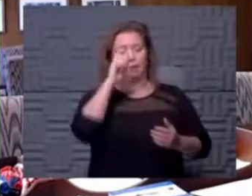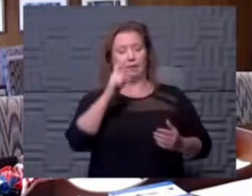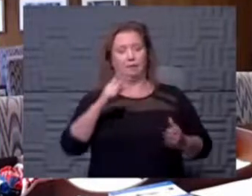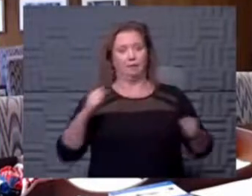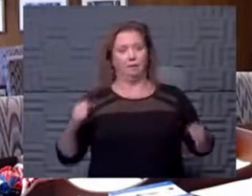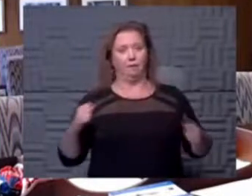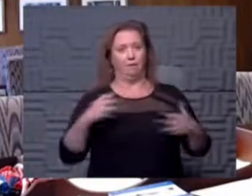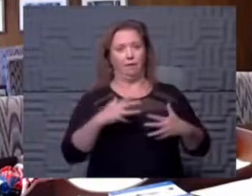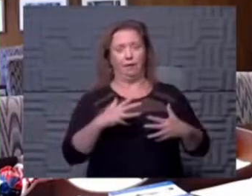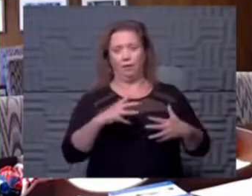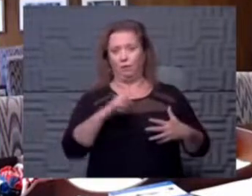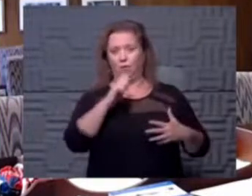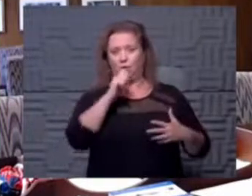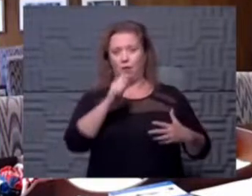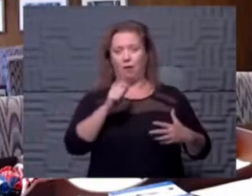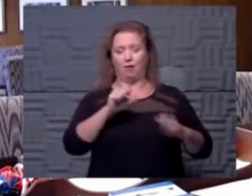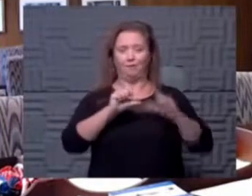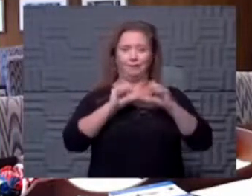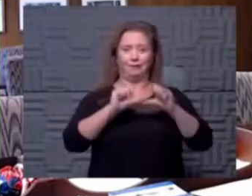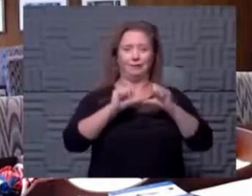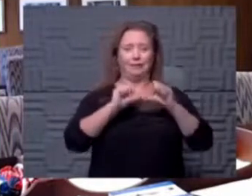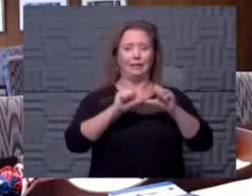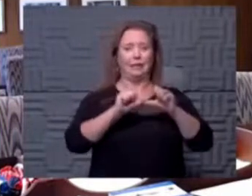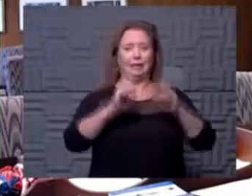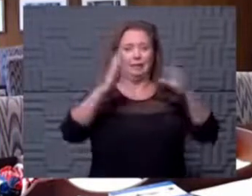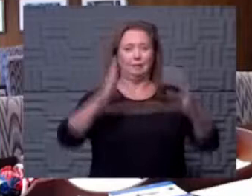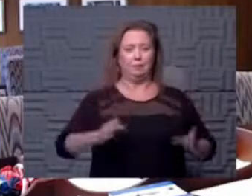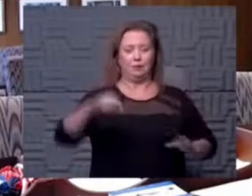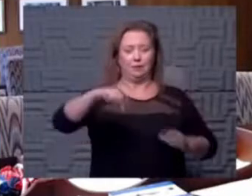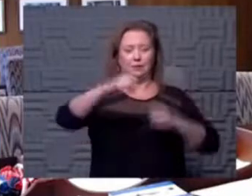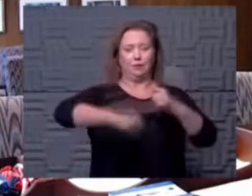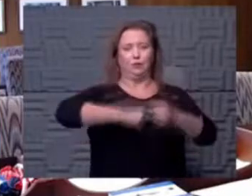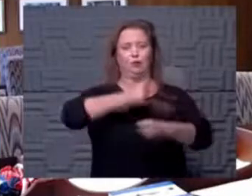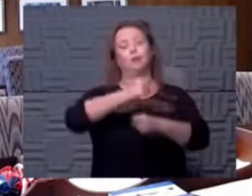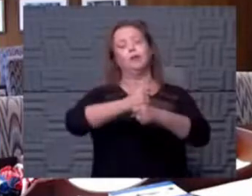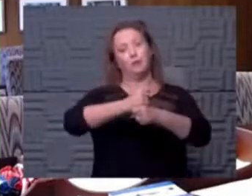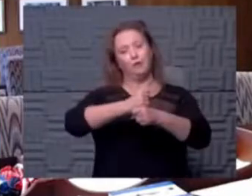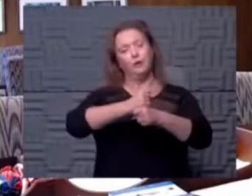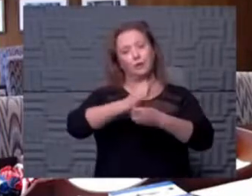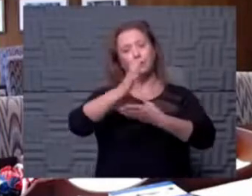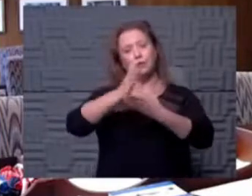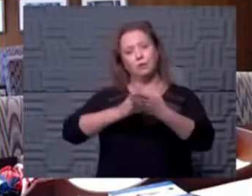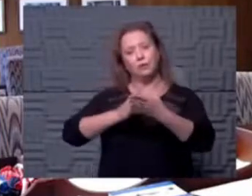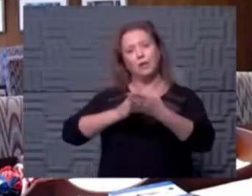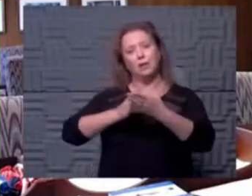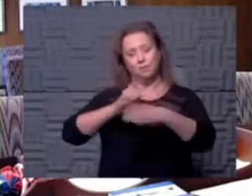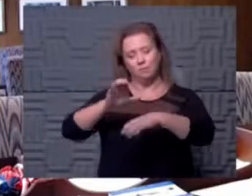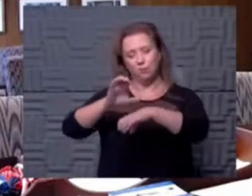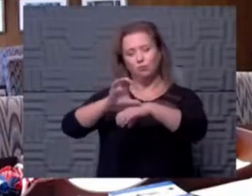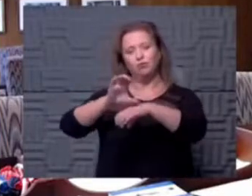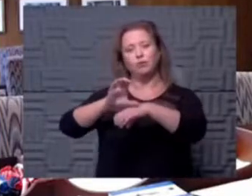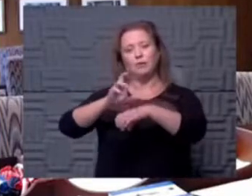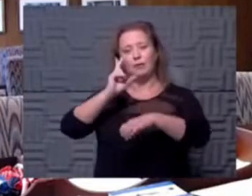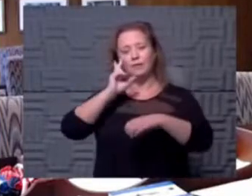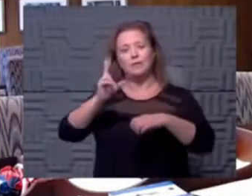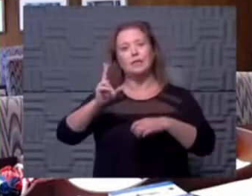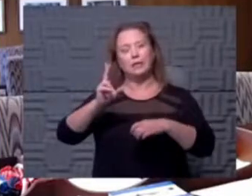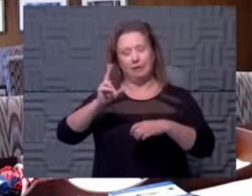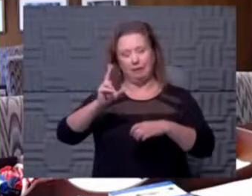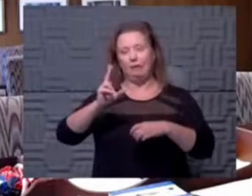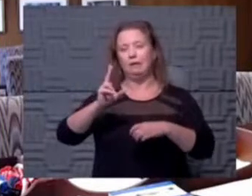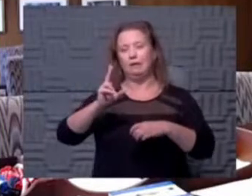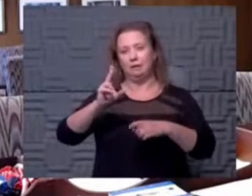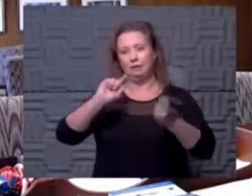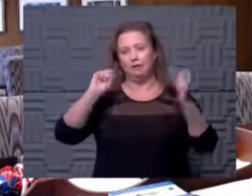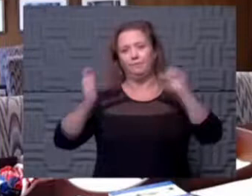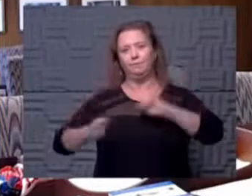fear that we're not going to be able to sustain the in-person this year. So some of our parishes I know have seen